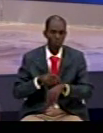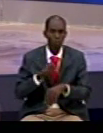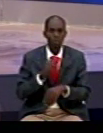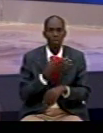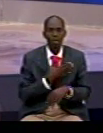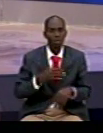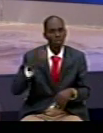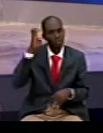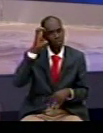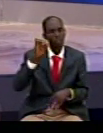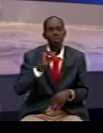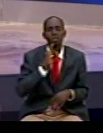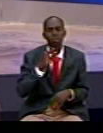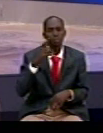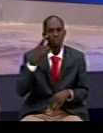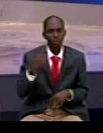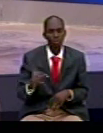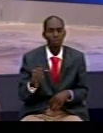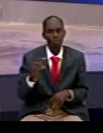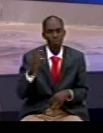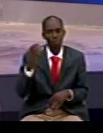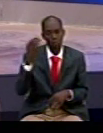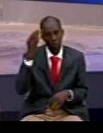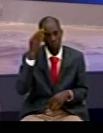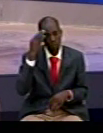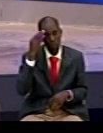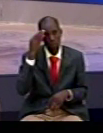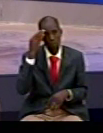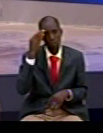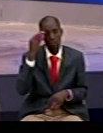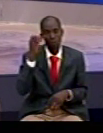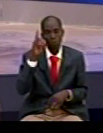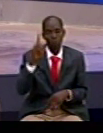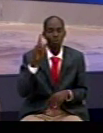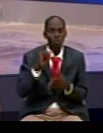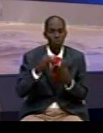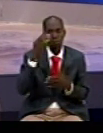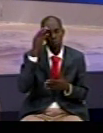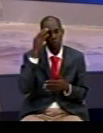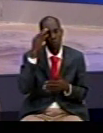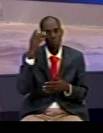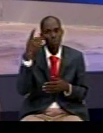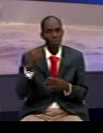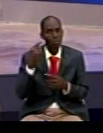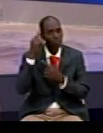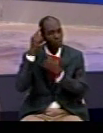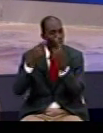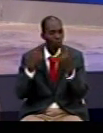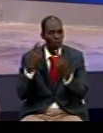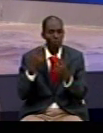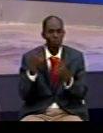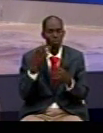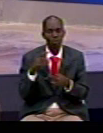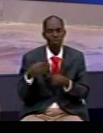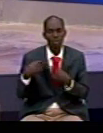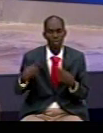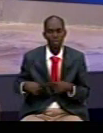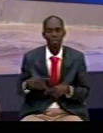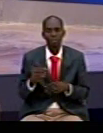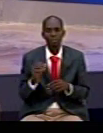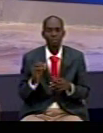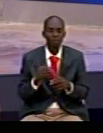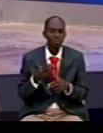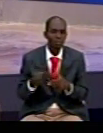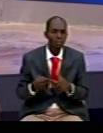discerner, he discerns, he knows, of the thoughts and the intents of the heart. Neither is